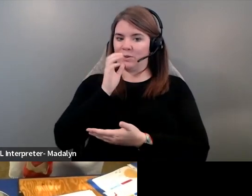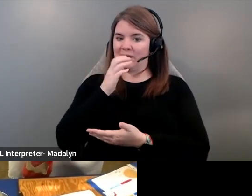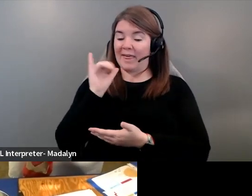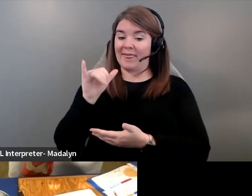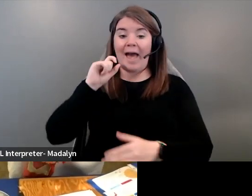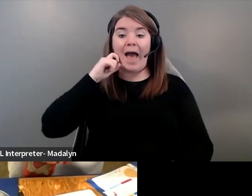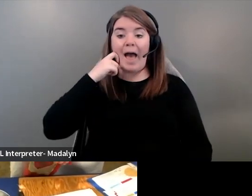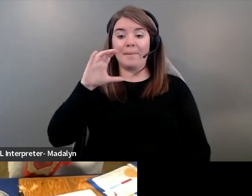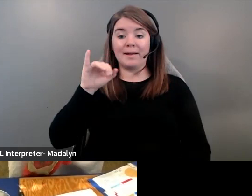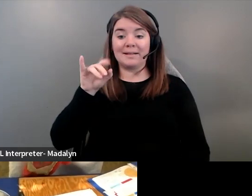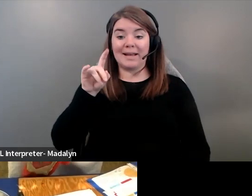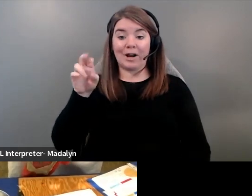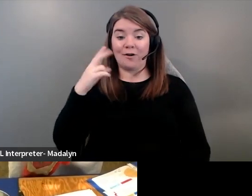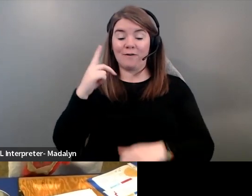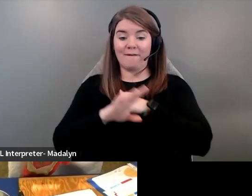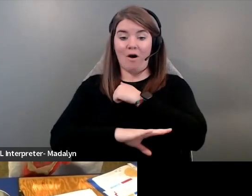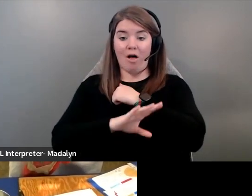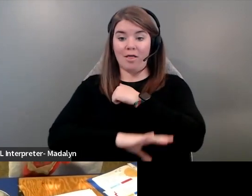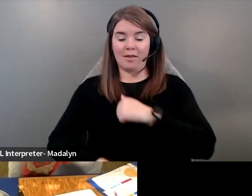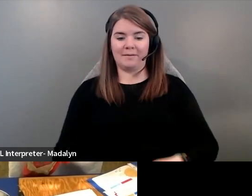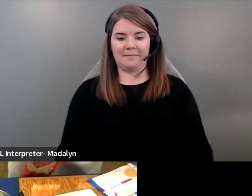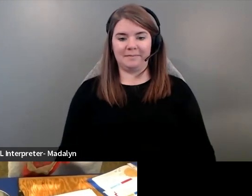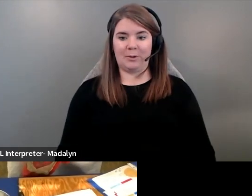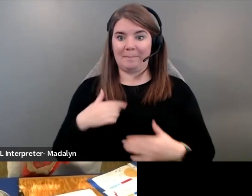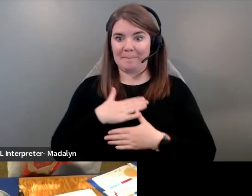in honor of fall. So I've got that.